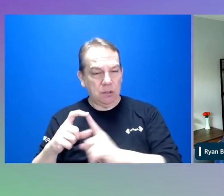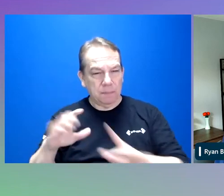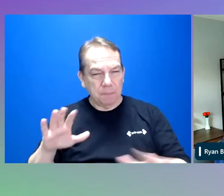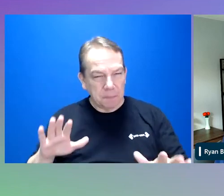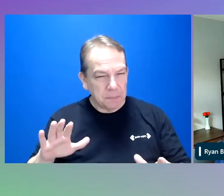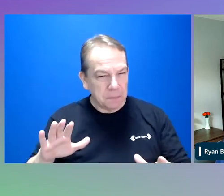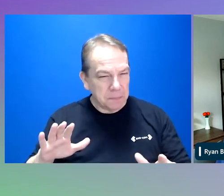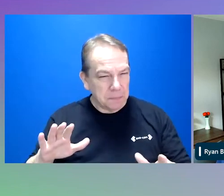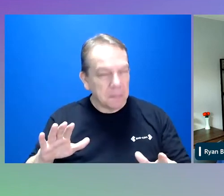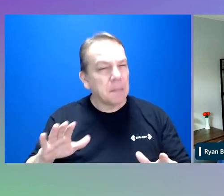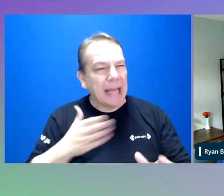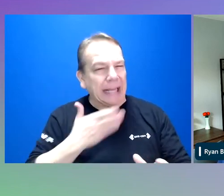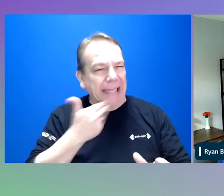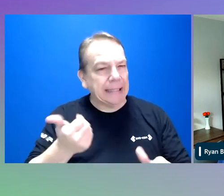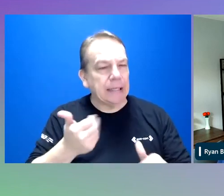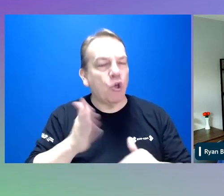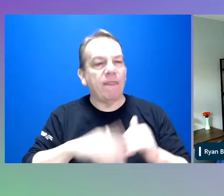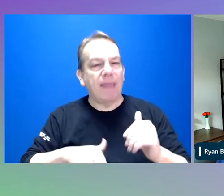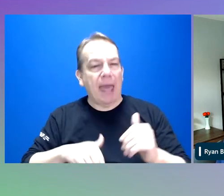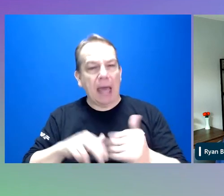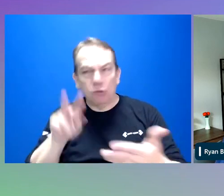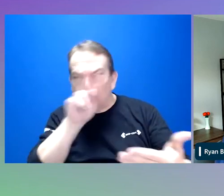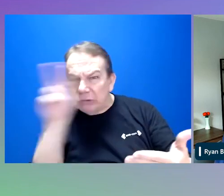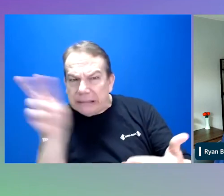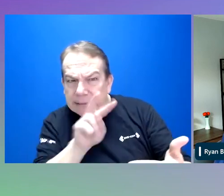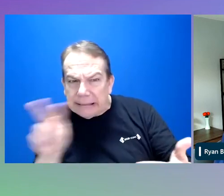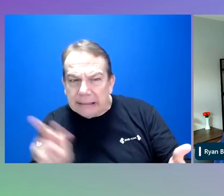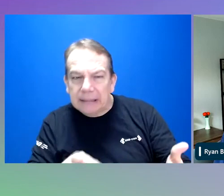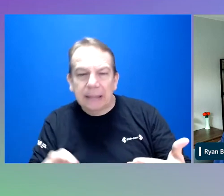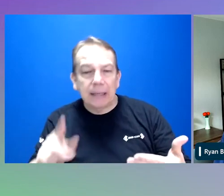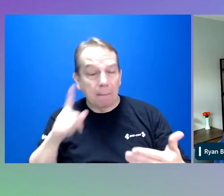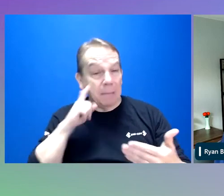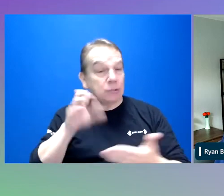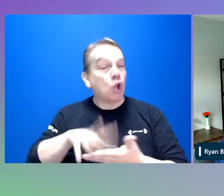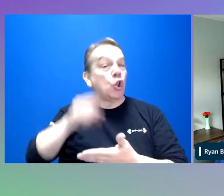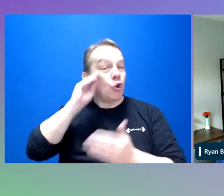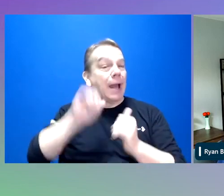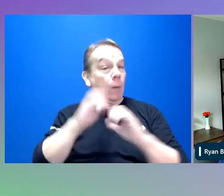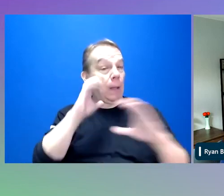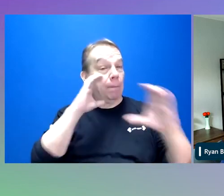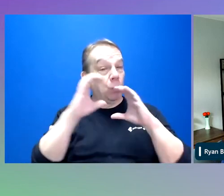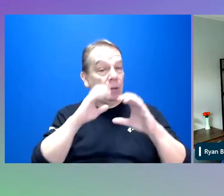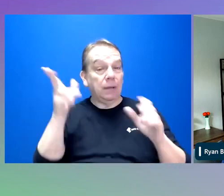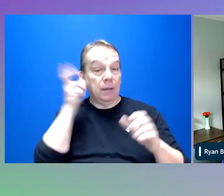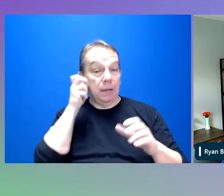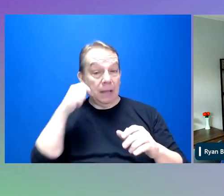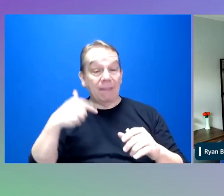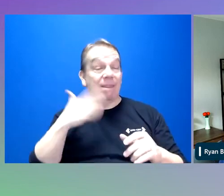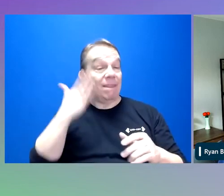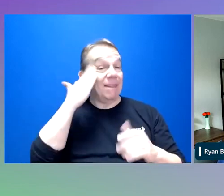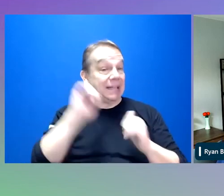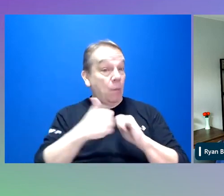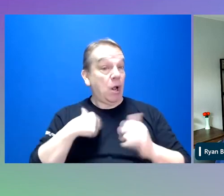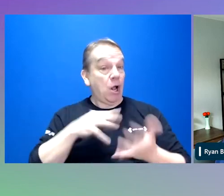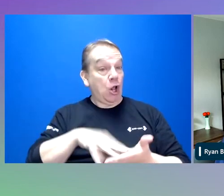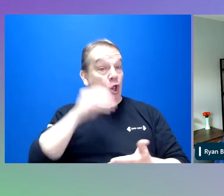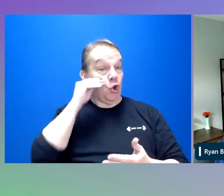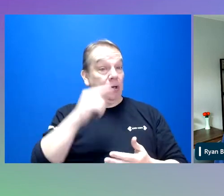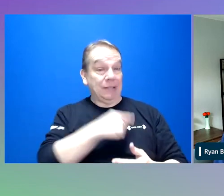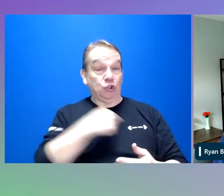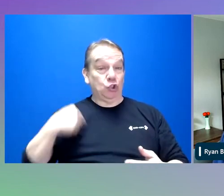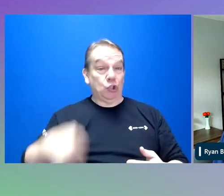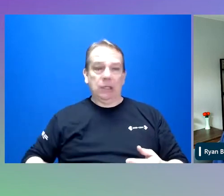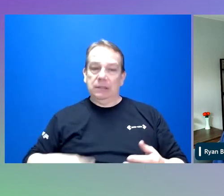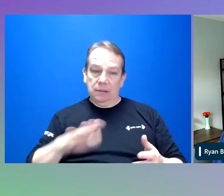is easier than reading them for whatever reason, because that's the way they've learned. Like that's the way I've learned Chinese. Certainly, my limited